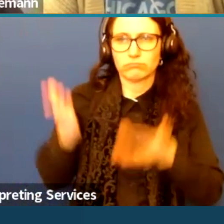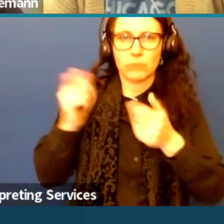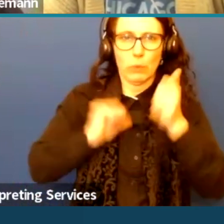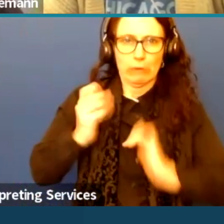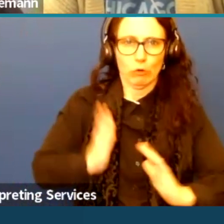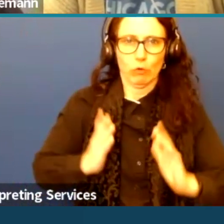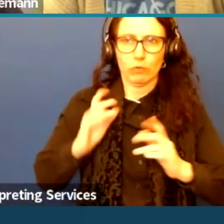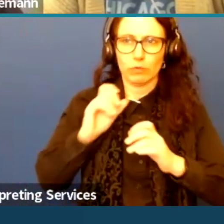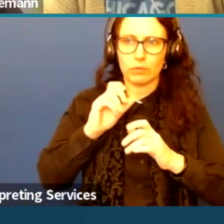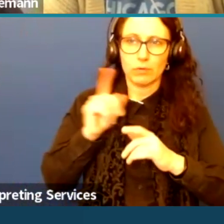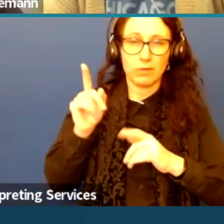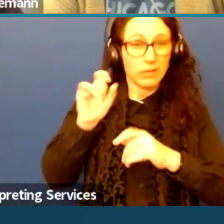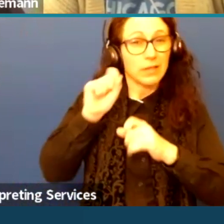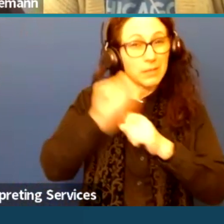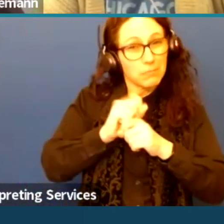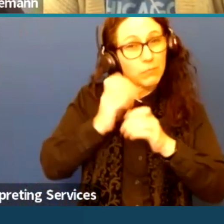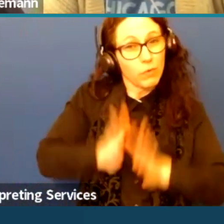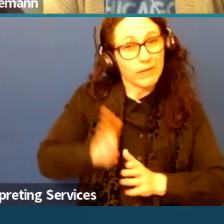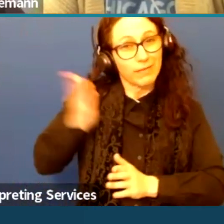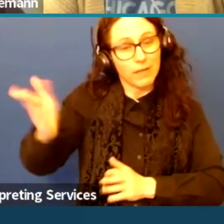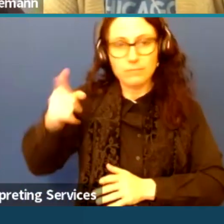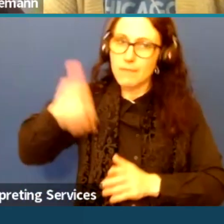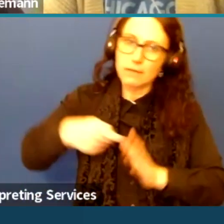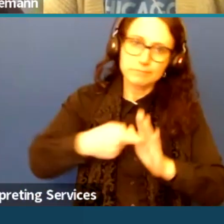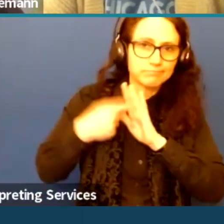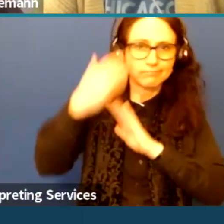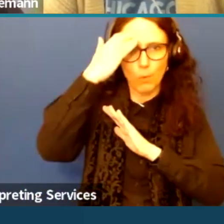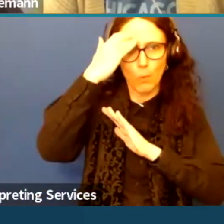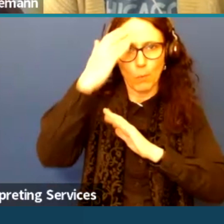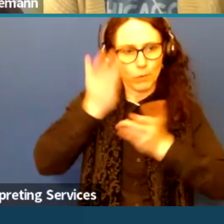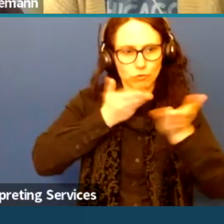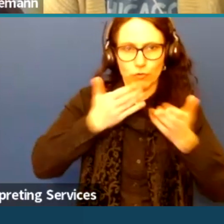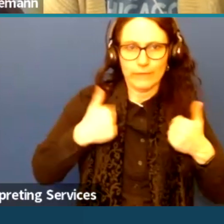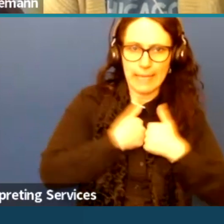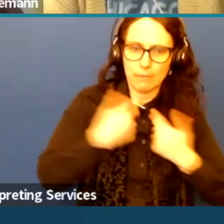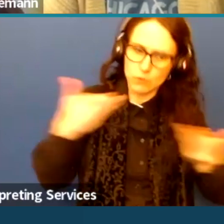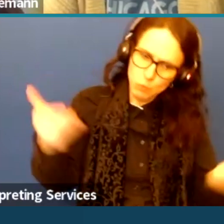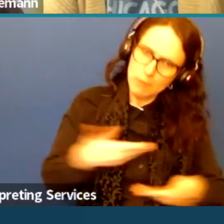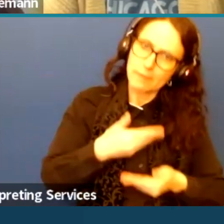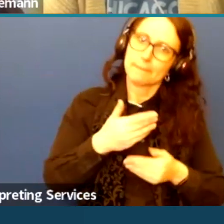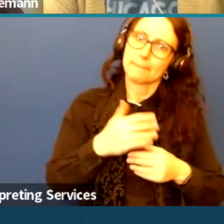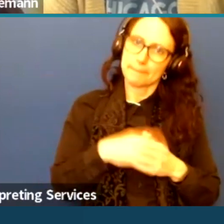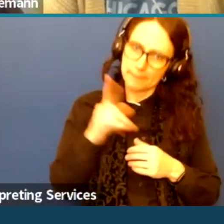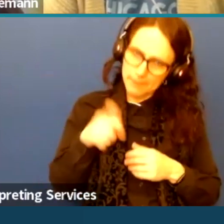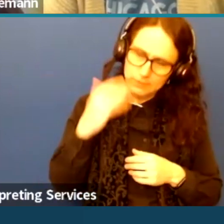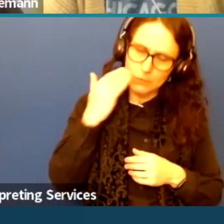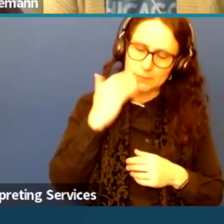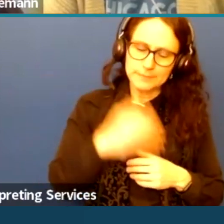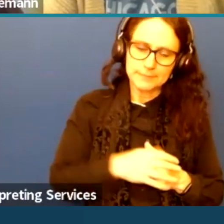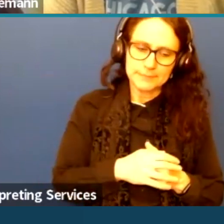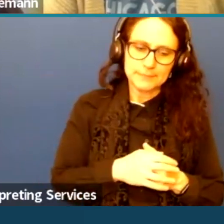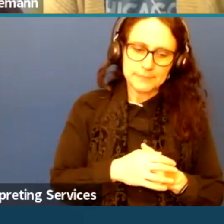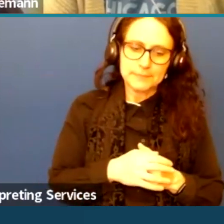employees must know that service animals are welcome, and